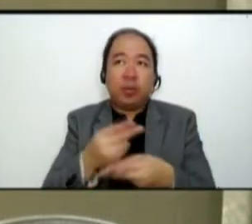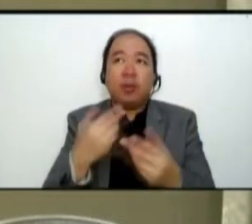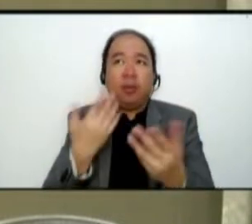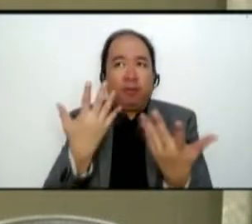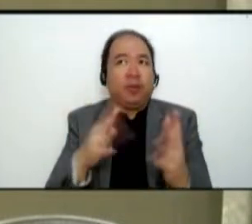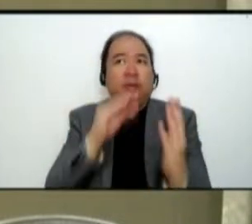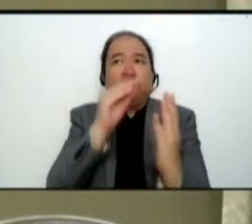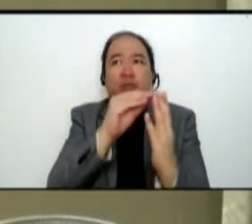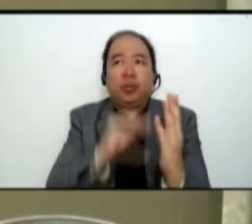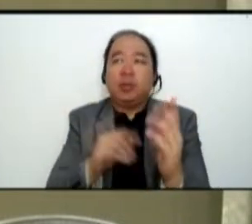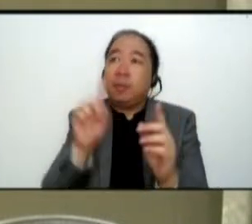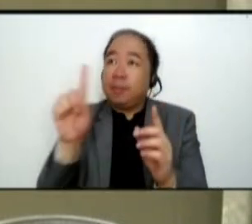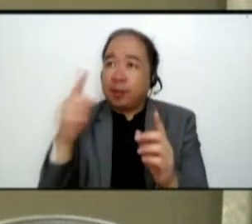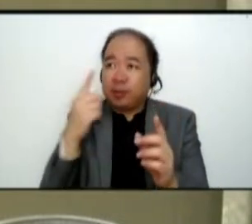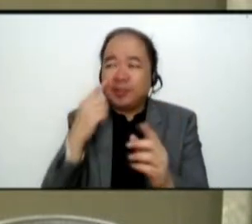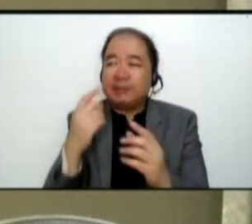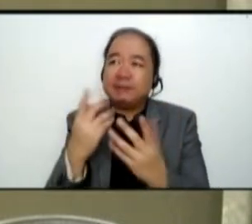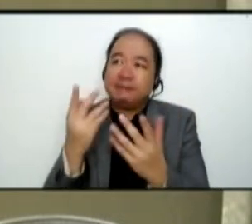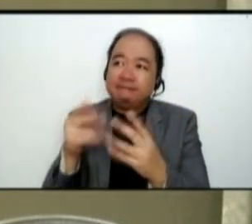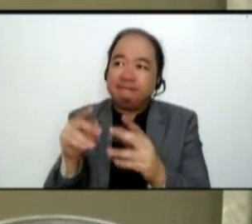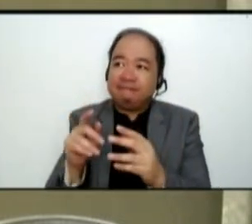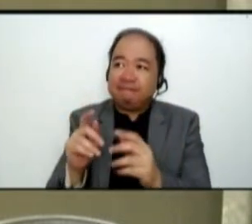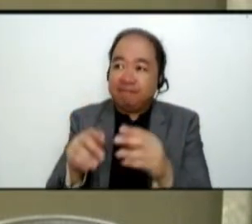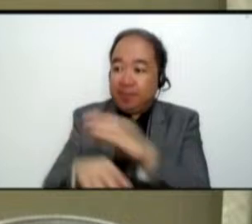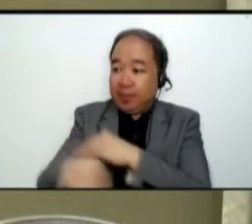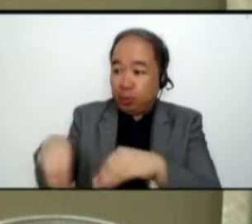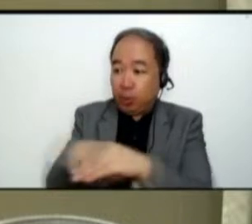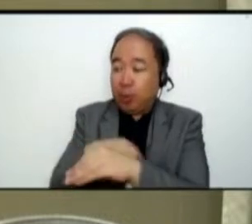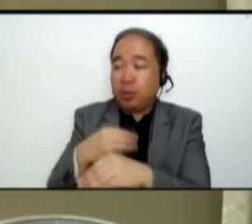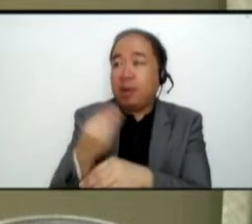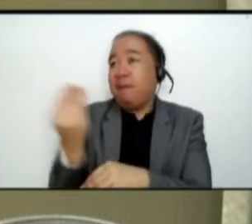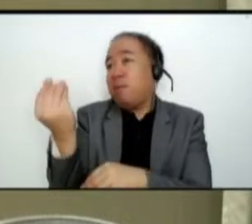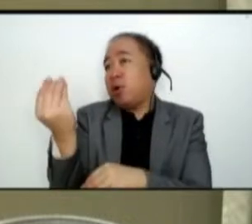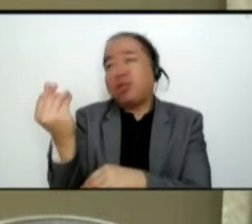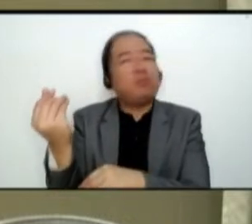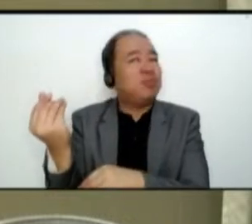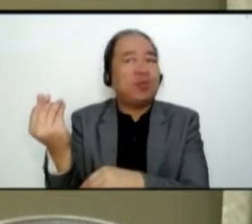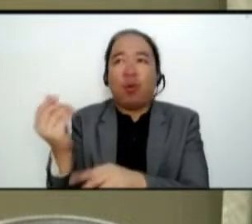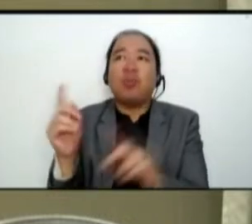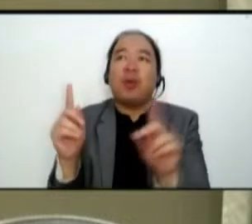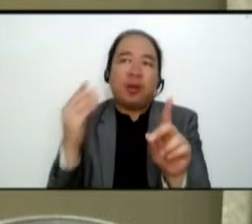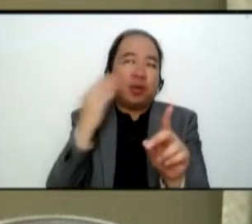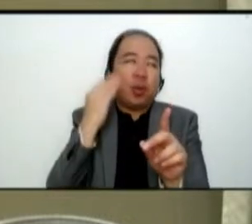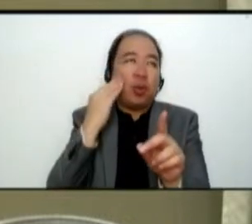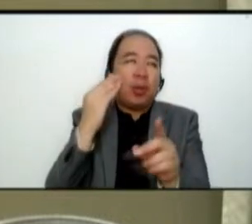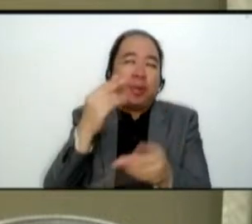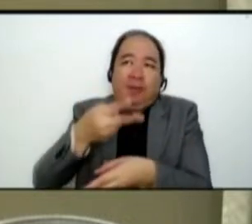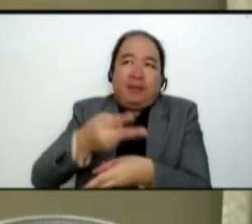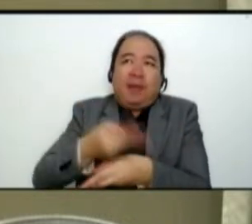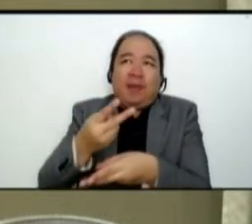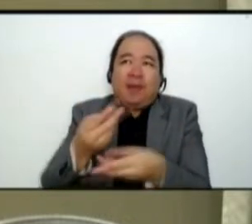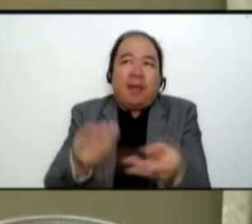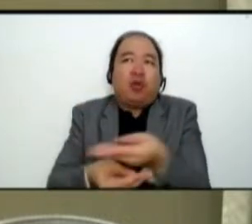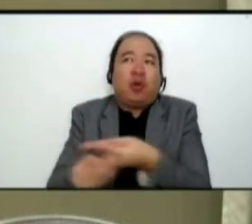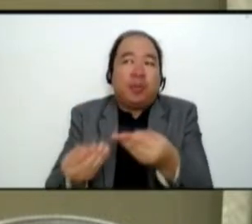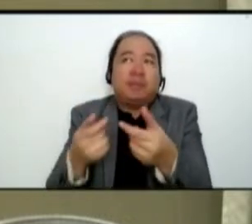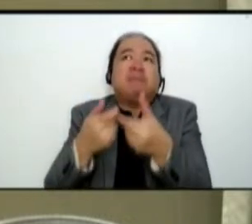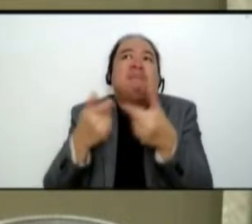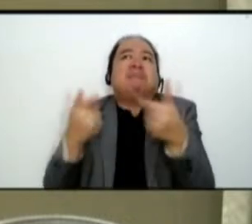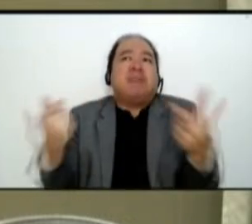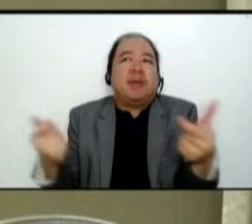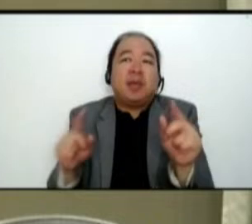of monetary terms. And we know that the care economy is a big economy. But at the same time, one would say that the